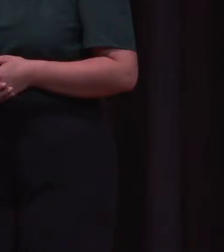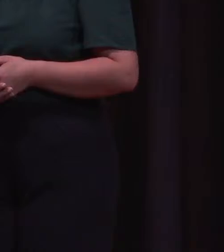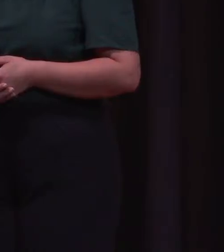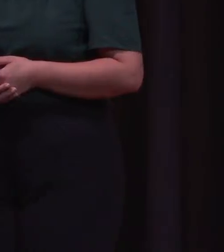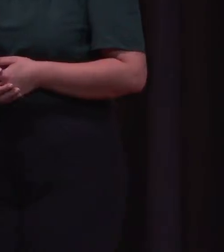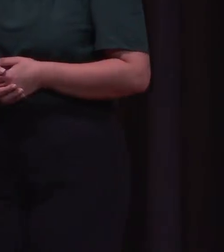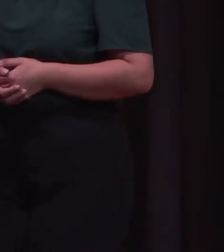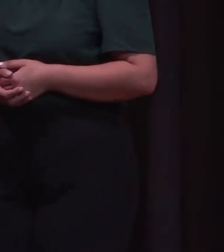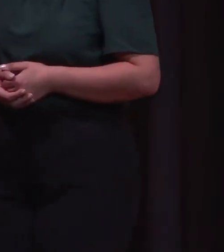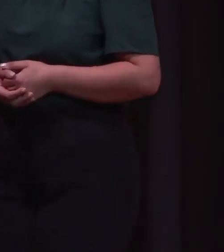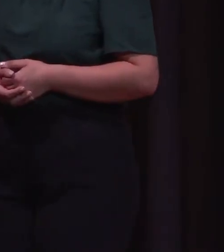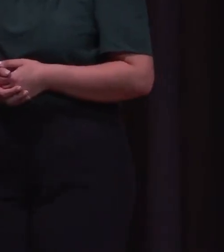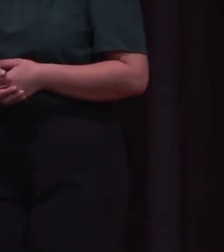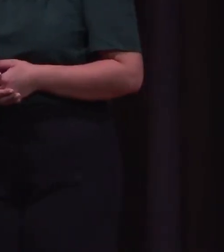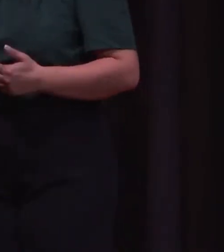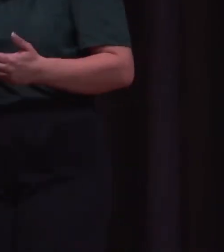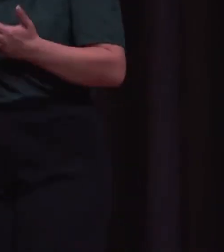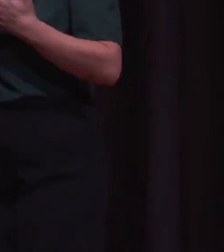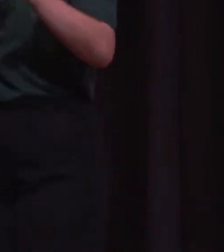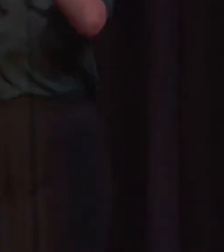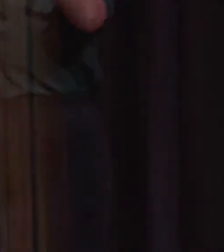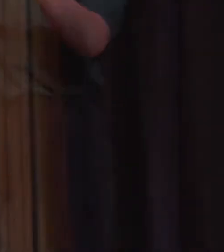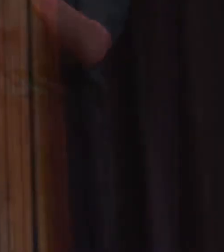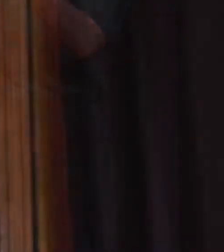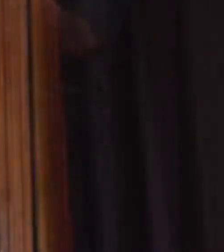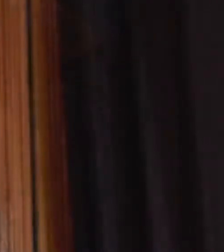Good afternoon, everyone.